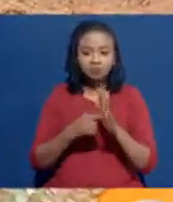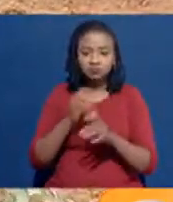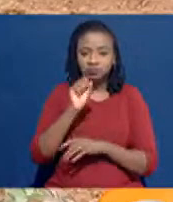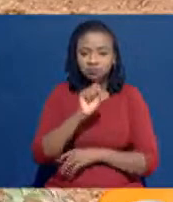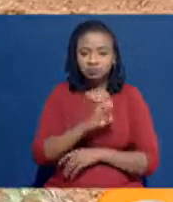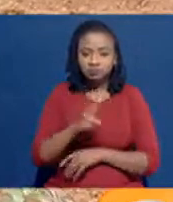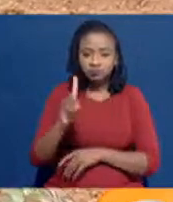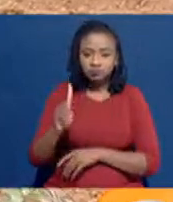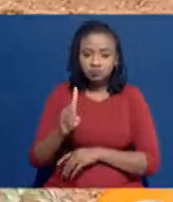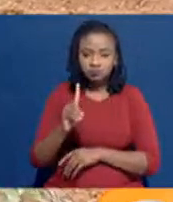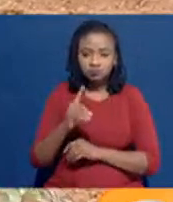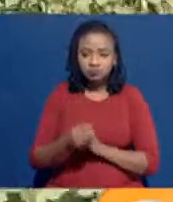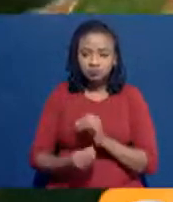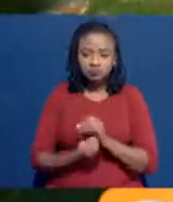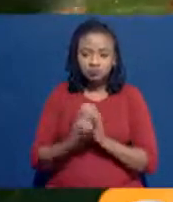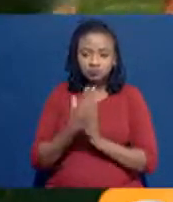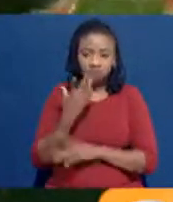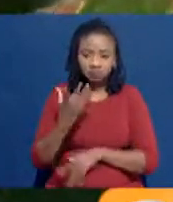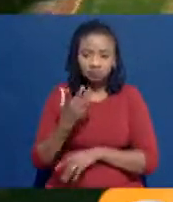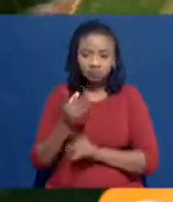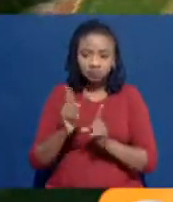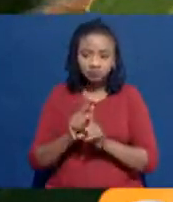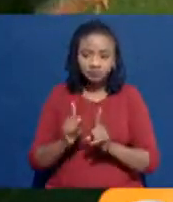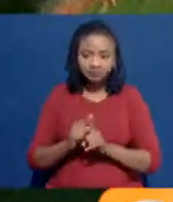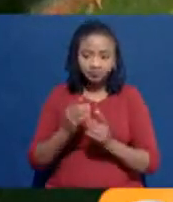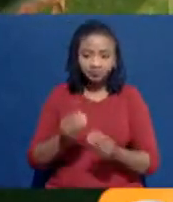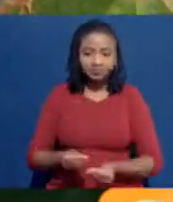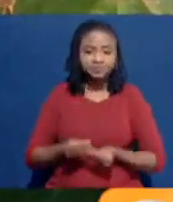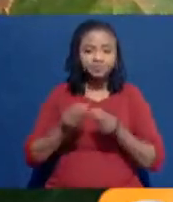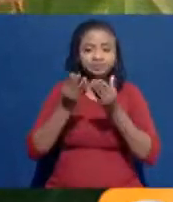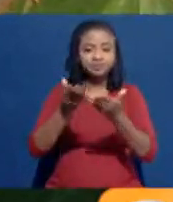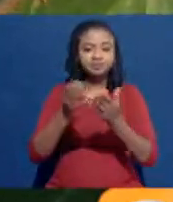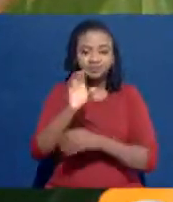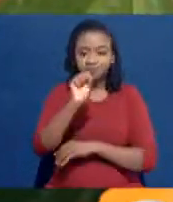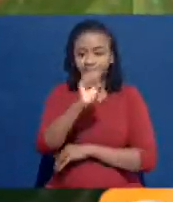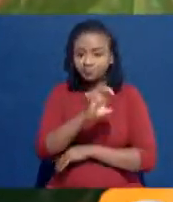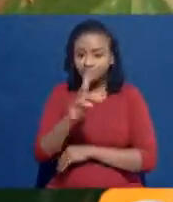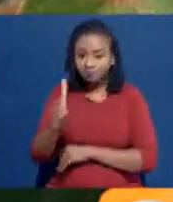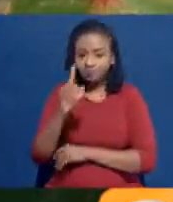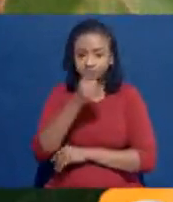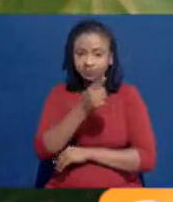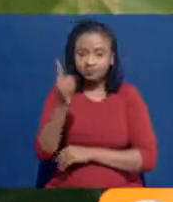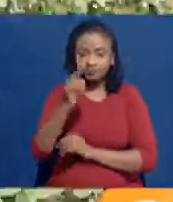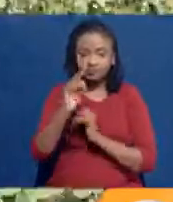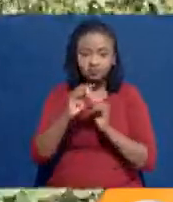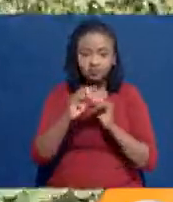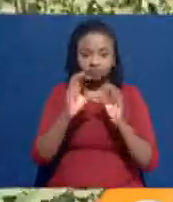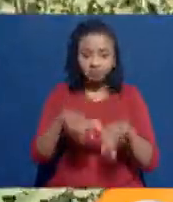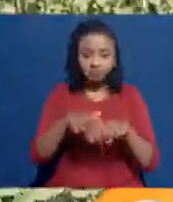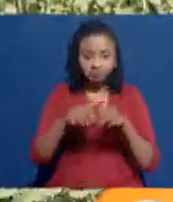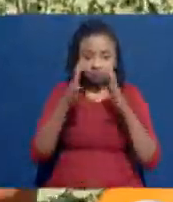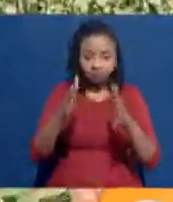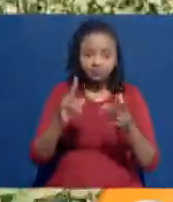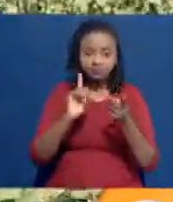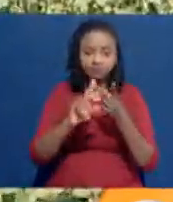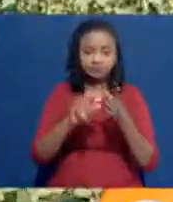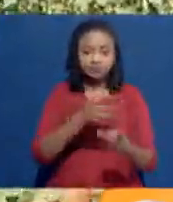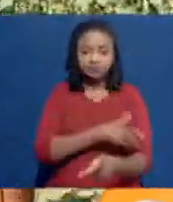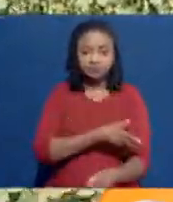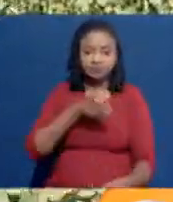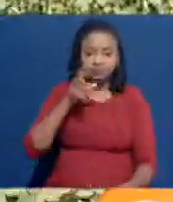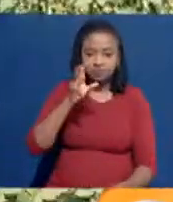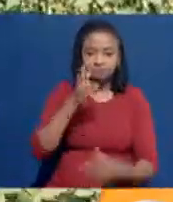production or provision of seed to farmers. Then there was capacity of both